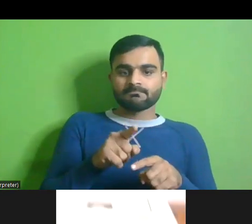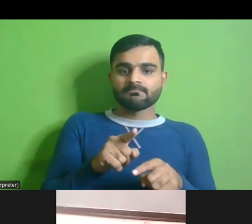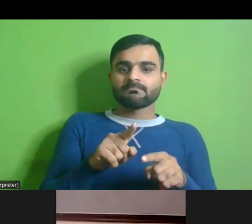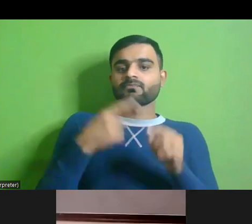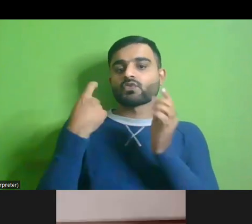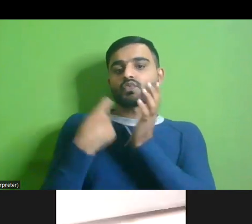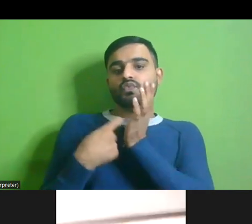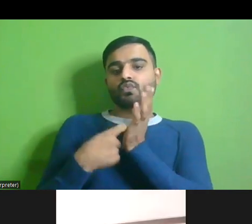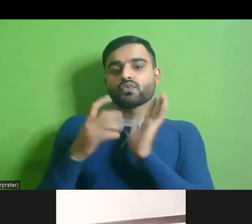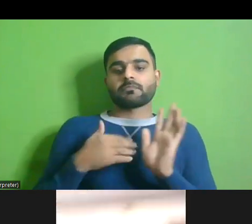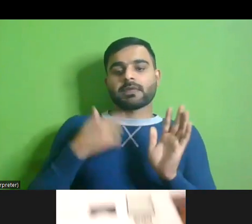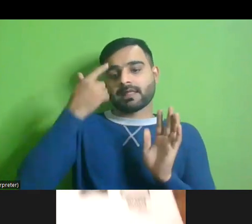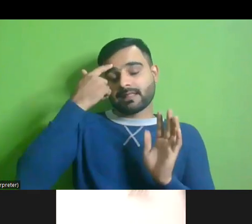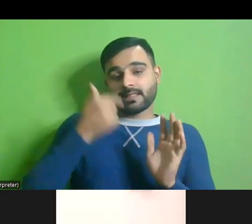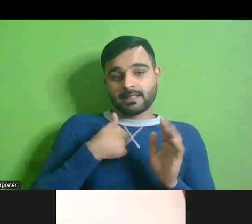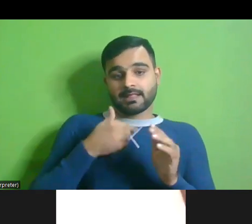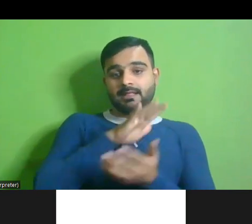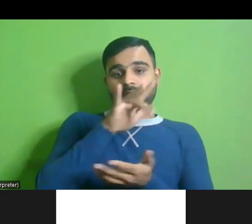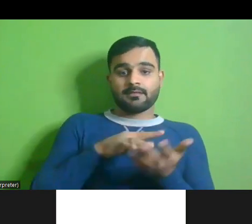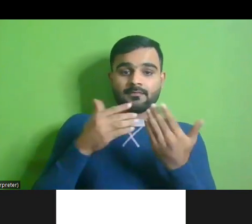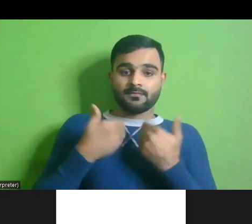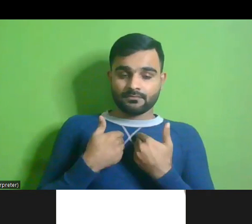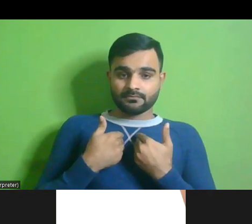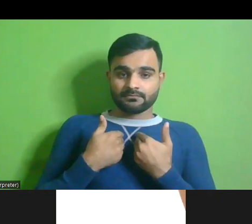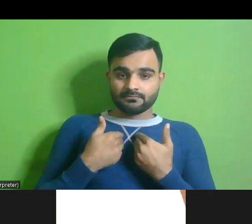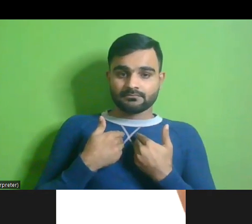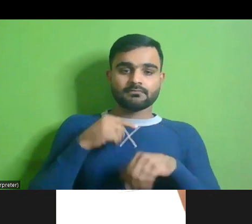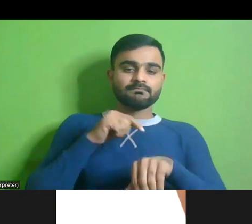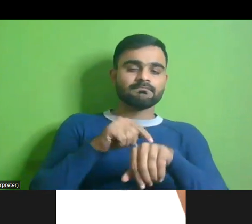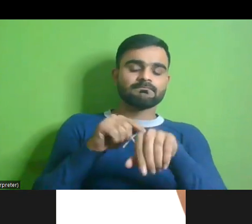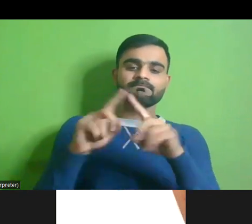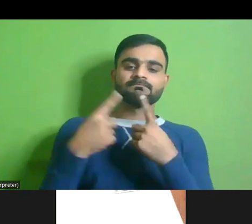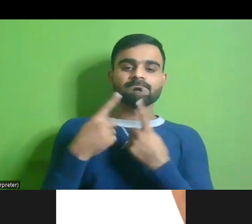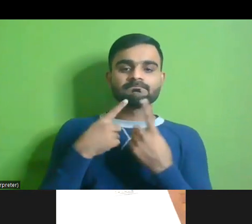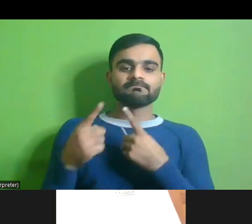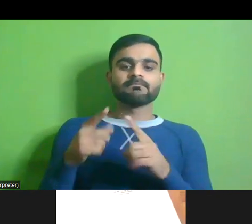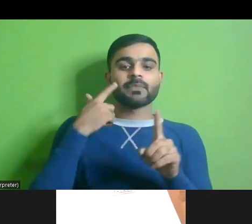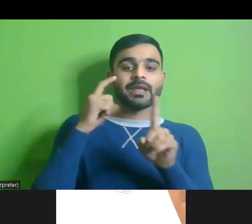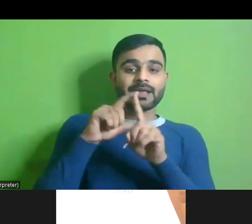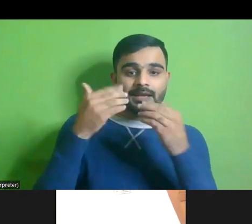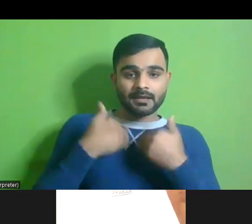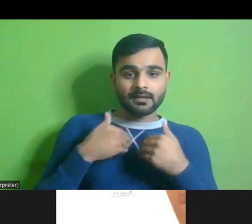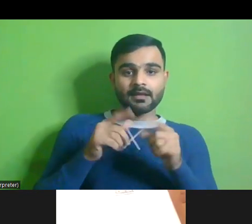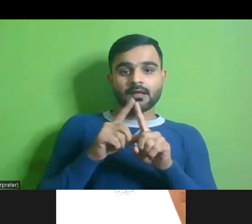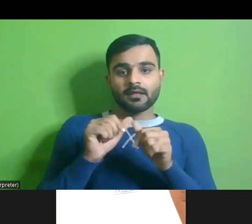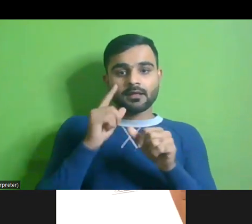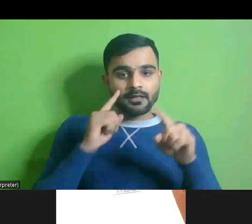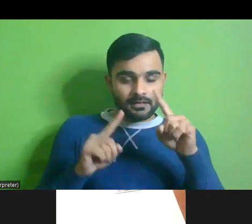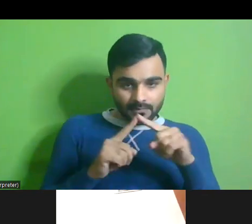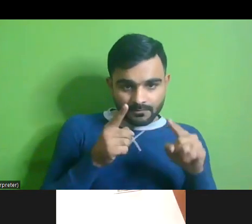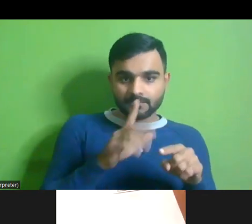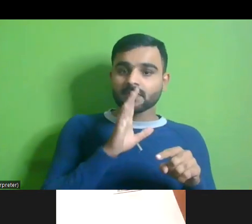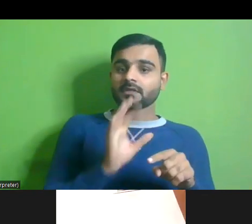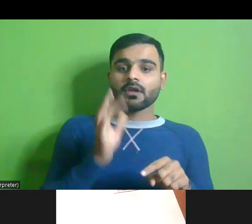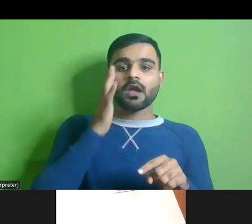hierarchies. So I think, you know, like amongst, like we're often talking about the fight for dignity amongst Dalits, and I think that's really,